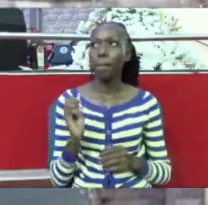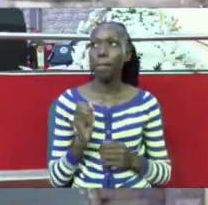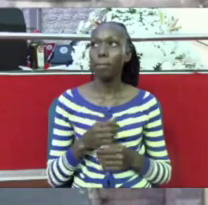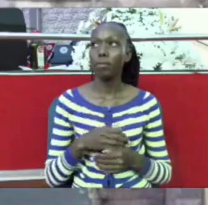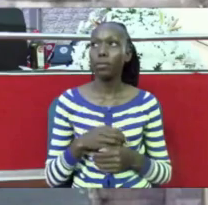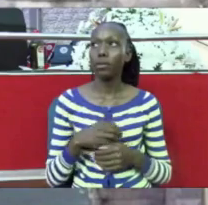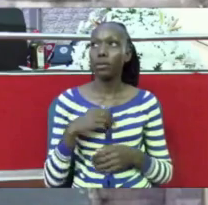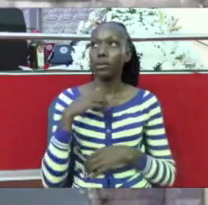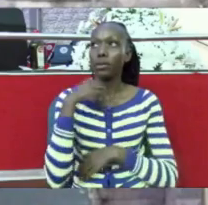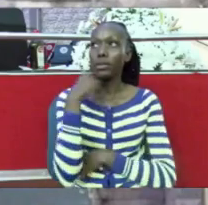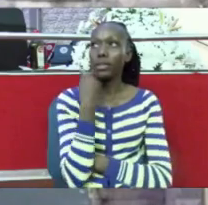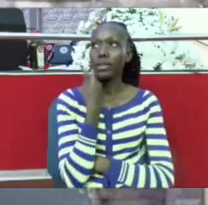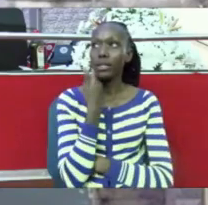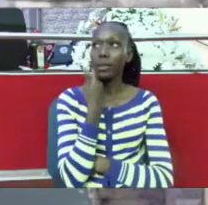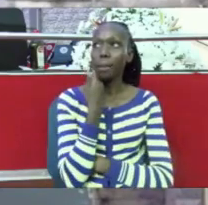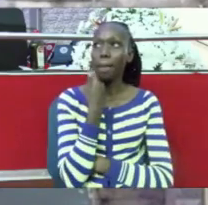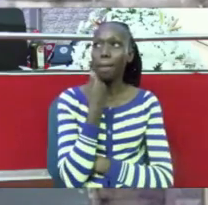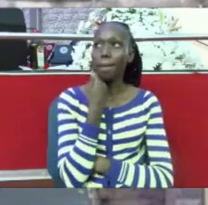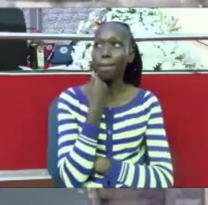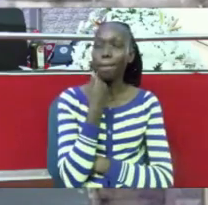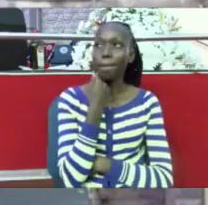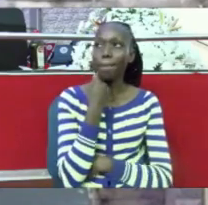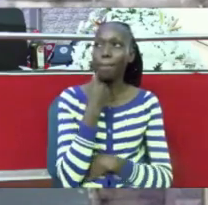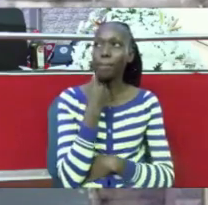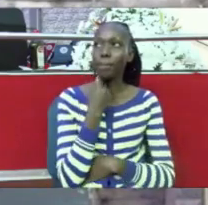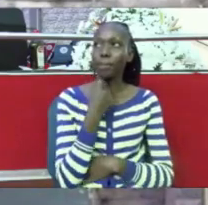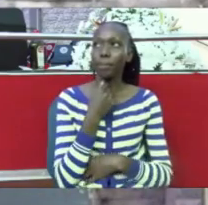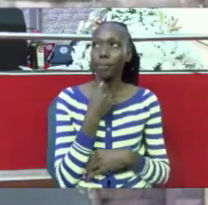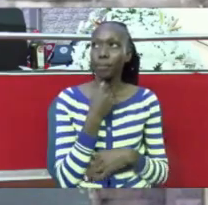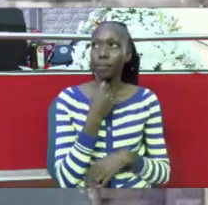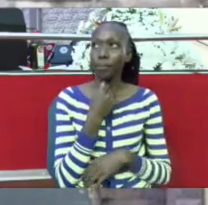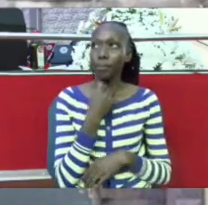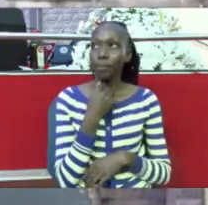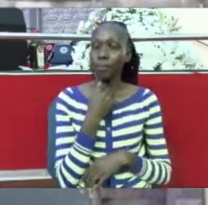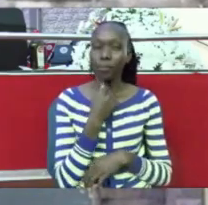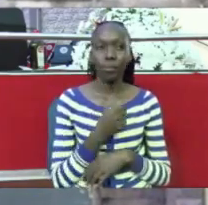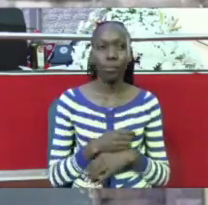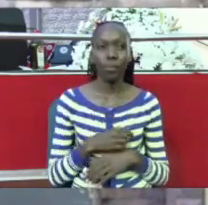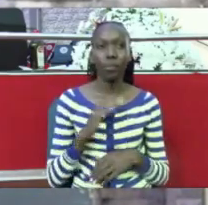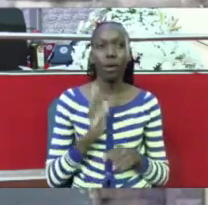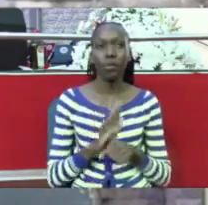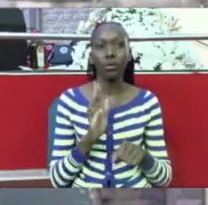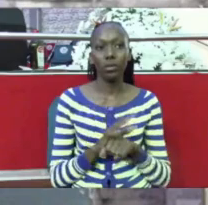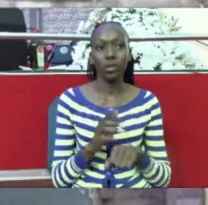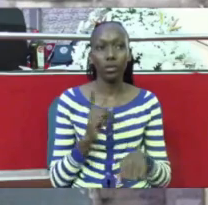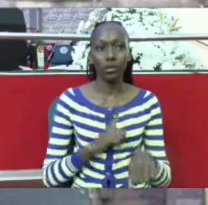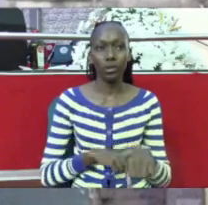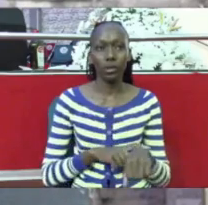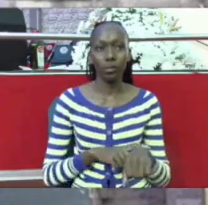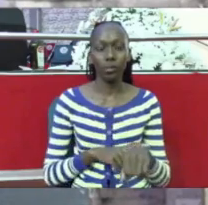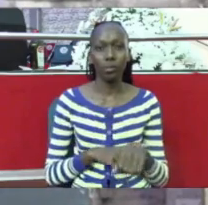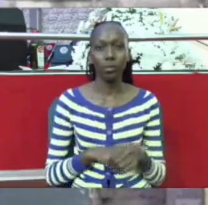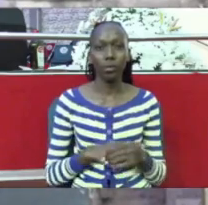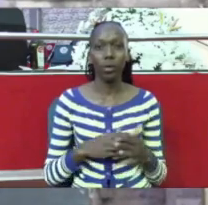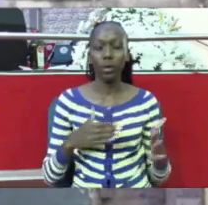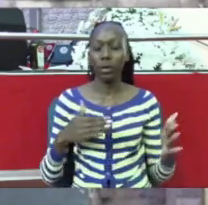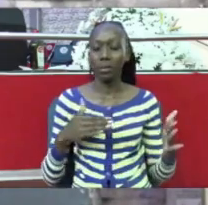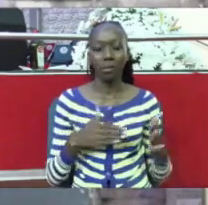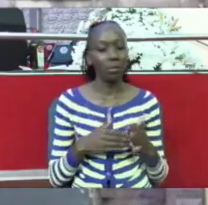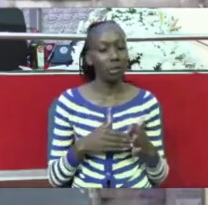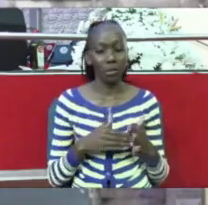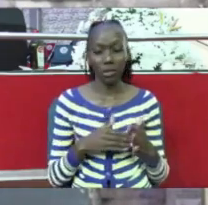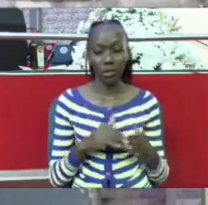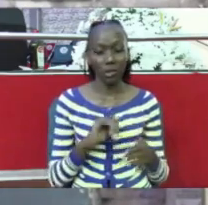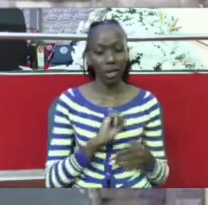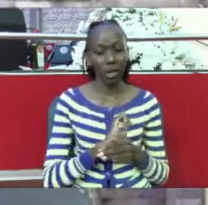times we get discouraged. Wakati mwingi tunahisi kukata tamaa. Many times we reach our dead end. Tunafika hatima